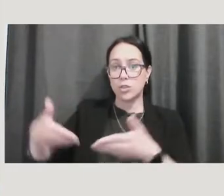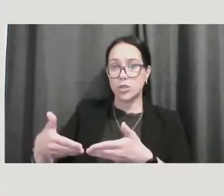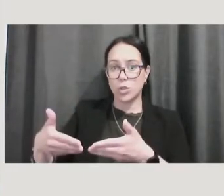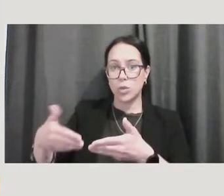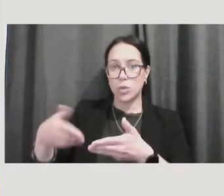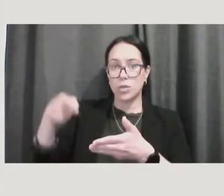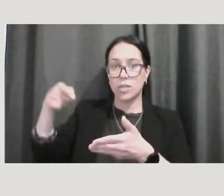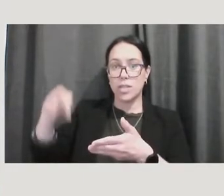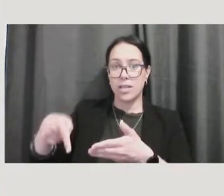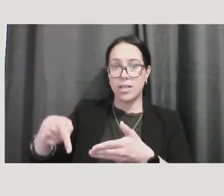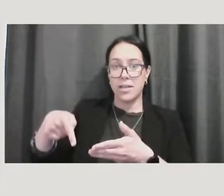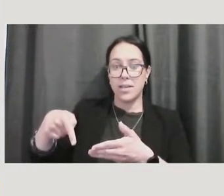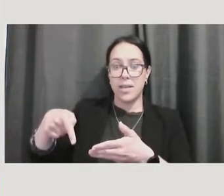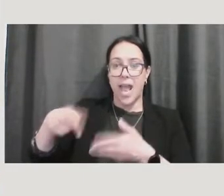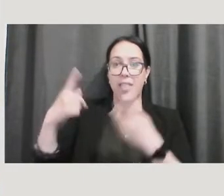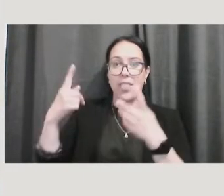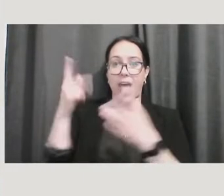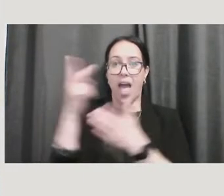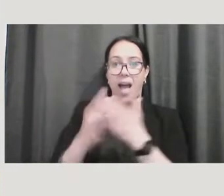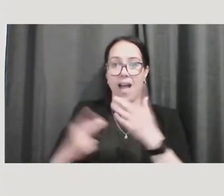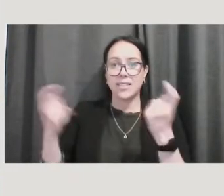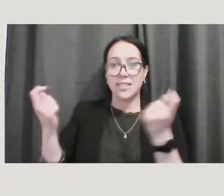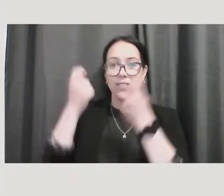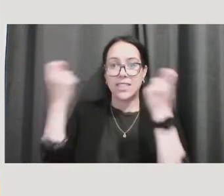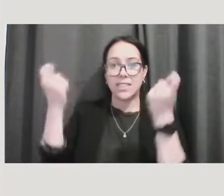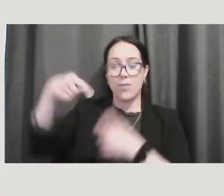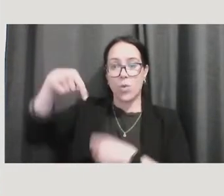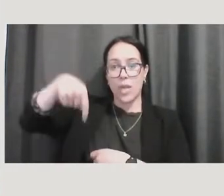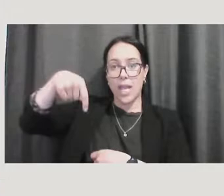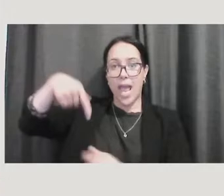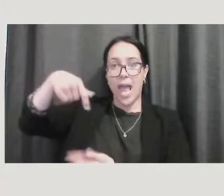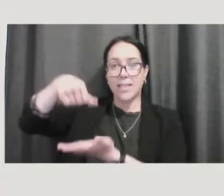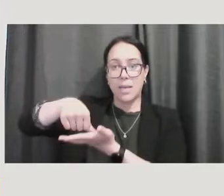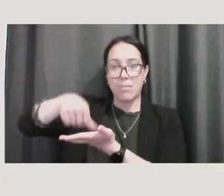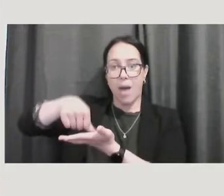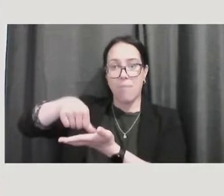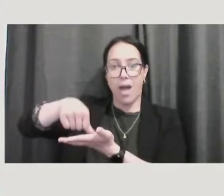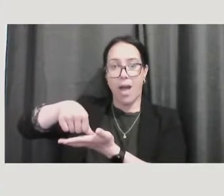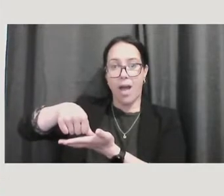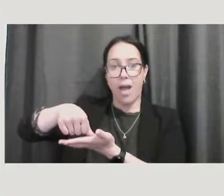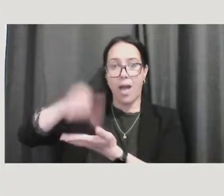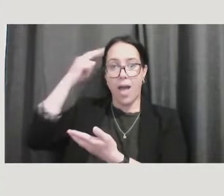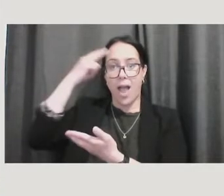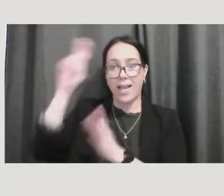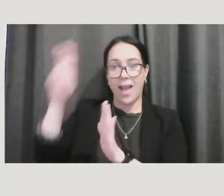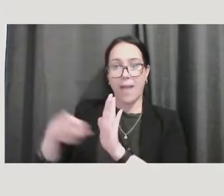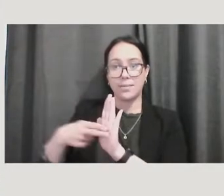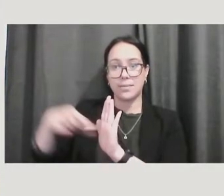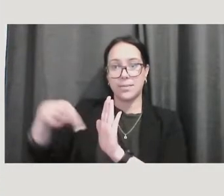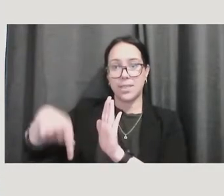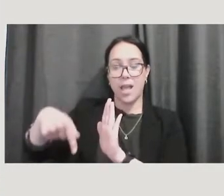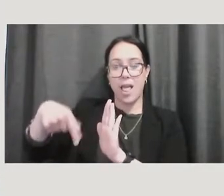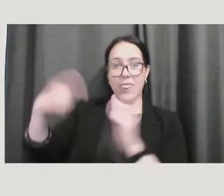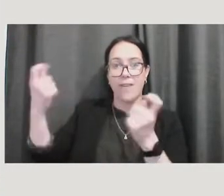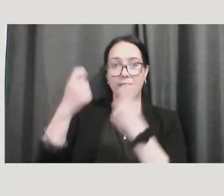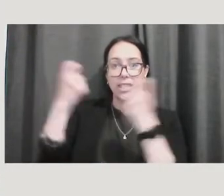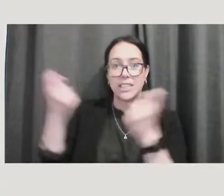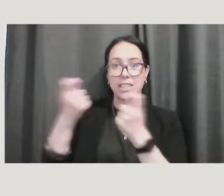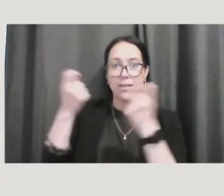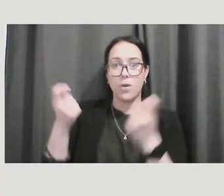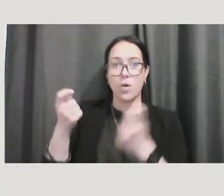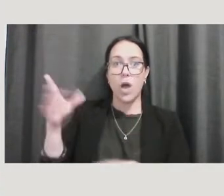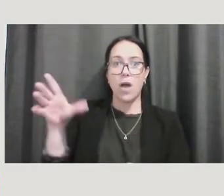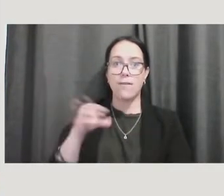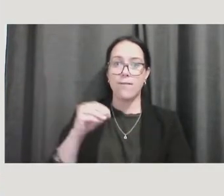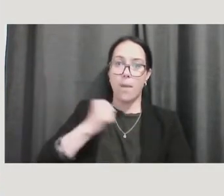here at Papa where I named this Festival as out of my glory